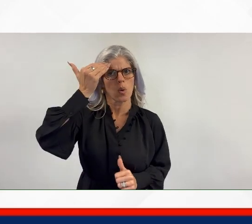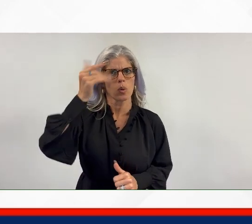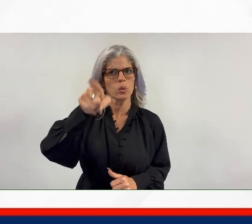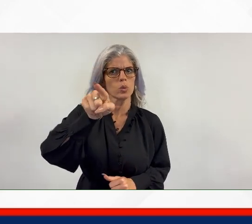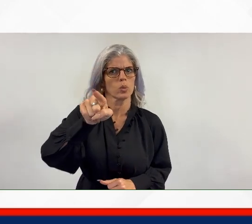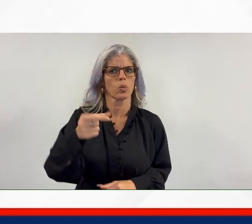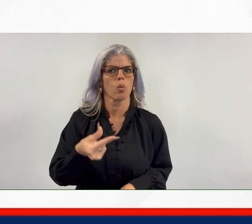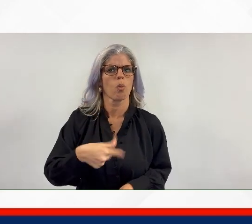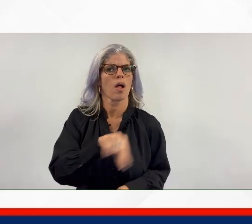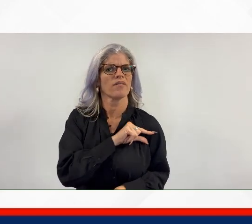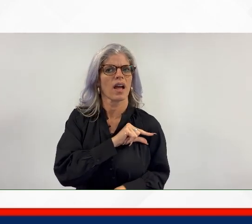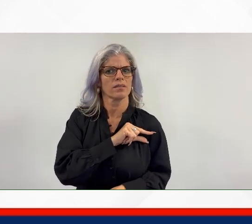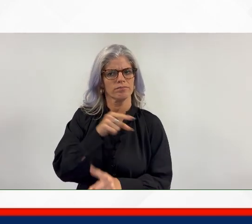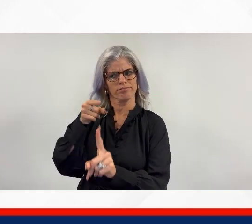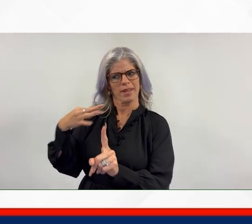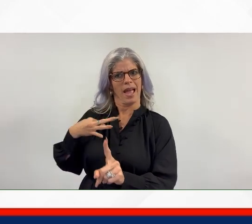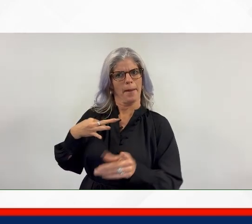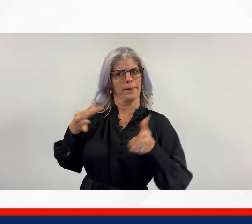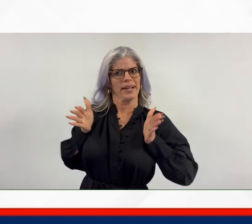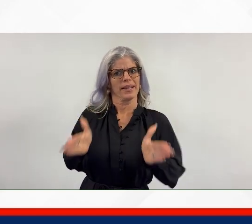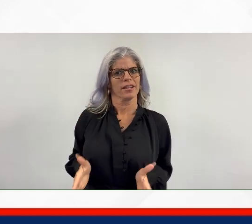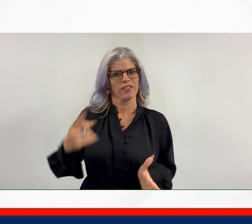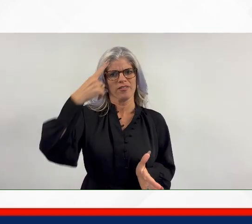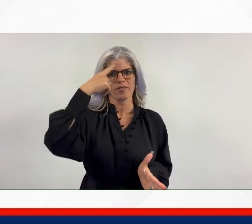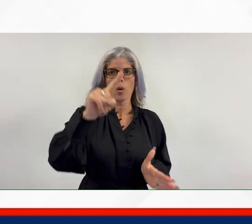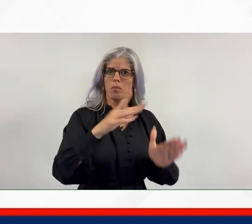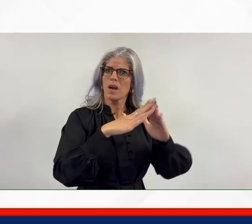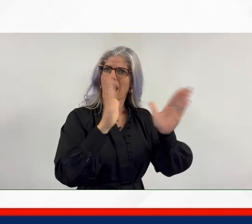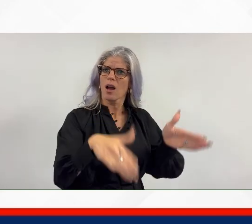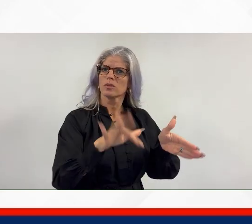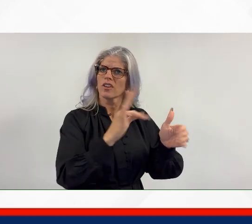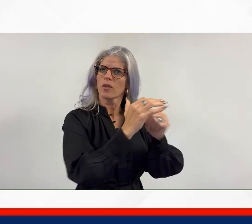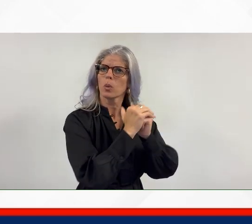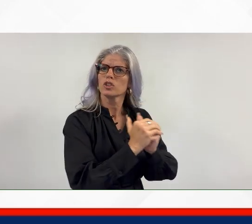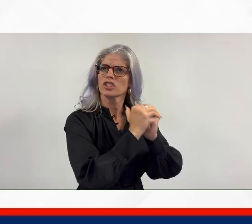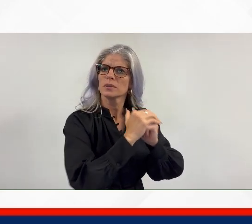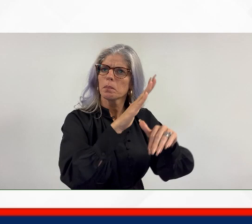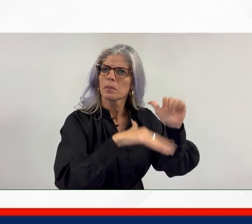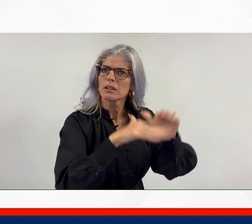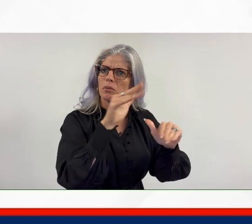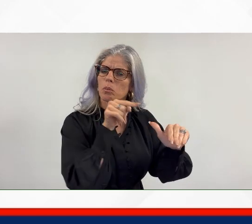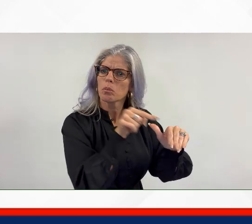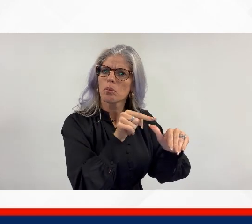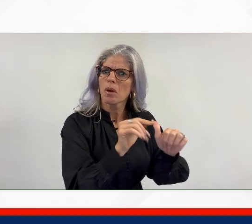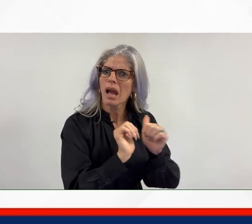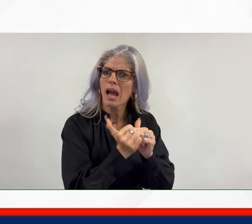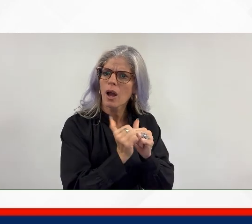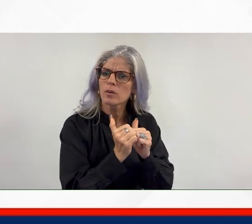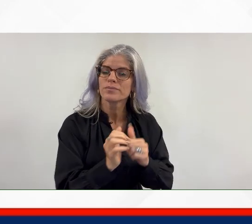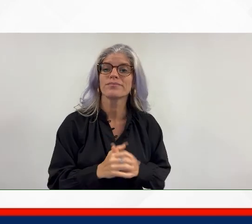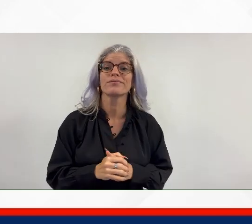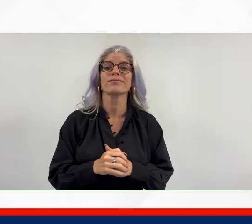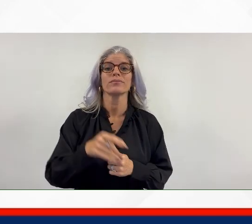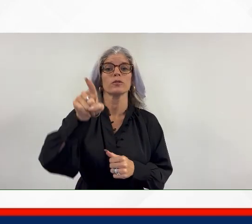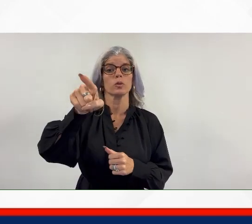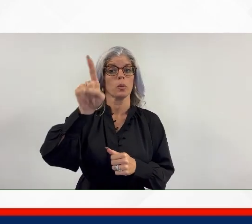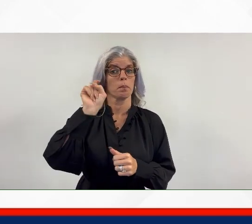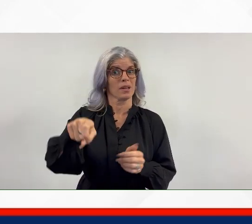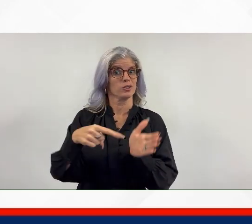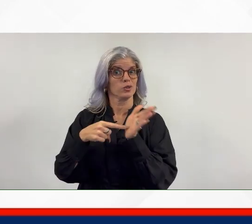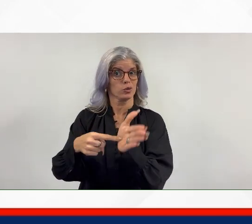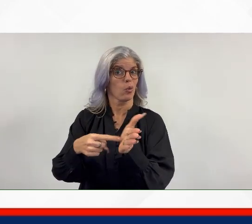To be an eligible applicant as a house of worship, you must show that you have an IRS letter stating tax exempt status under